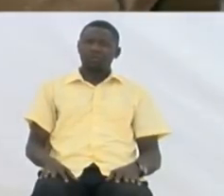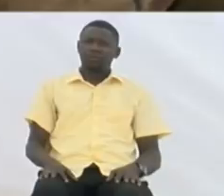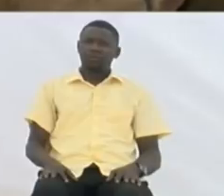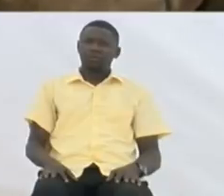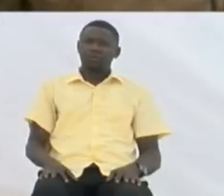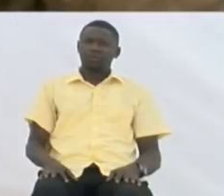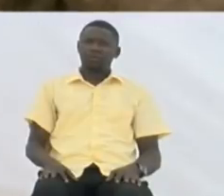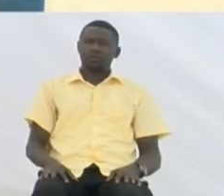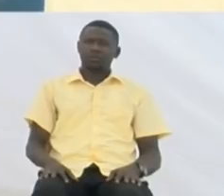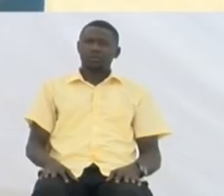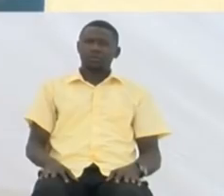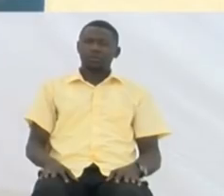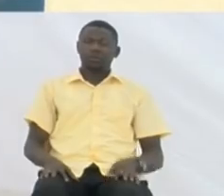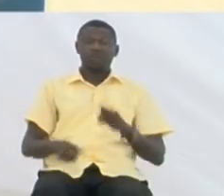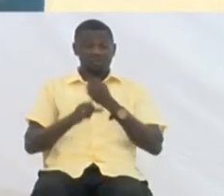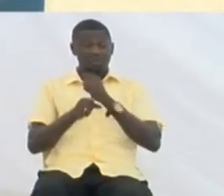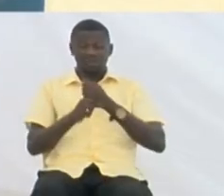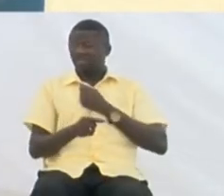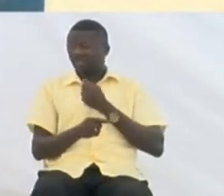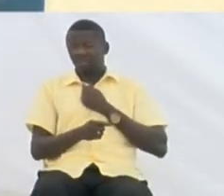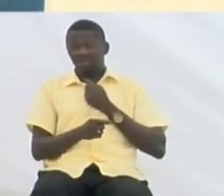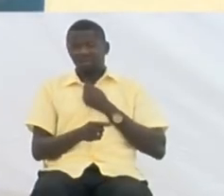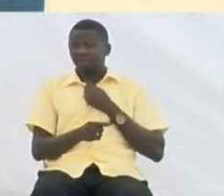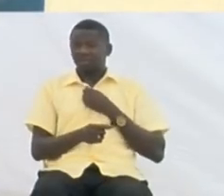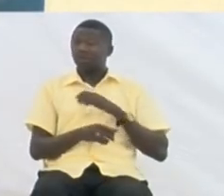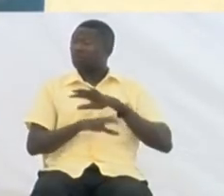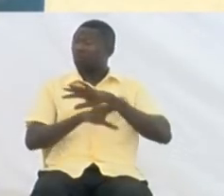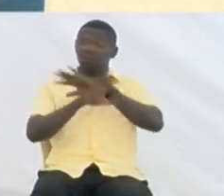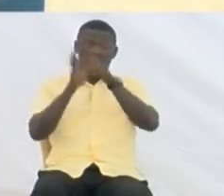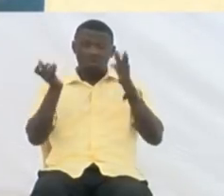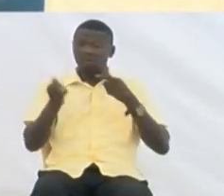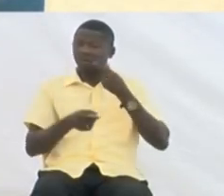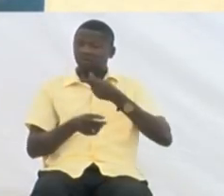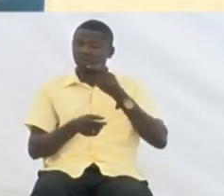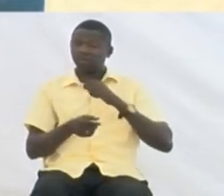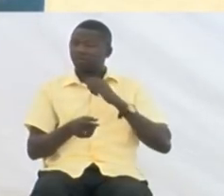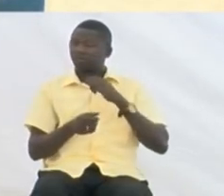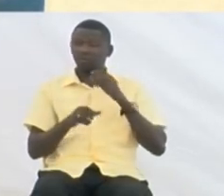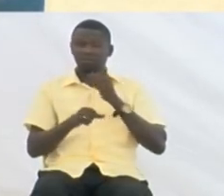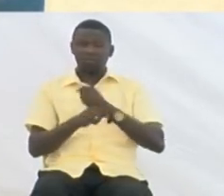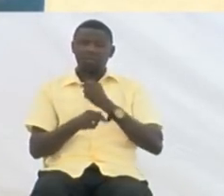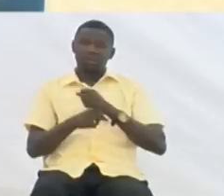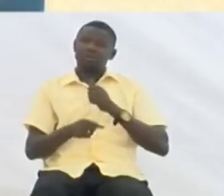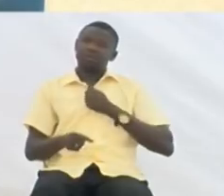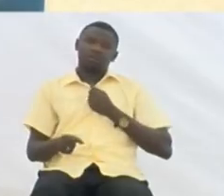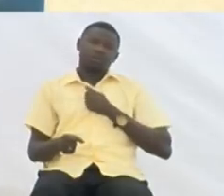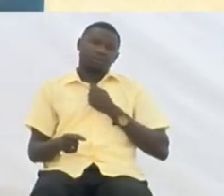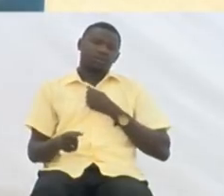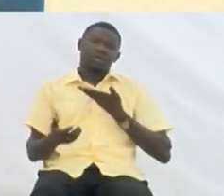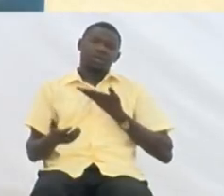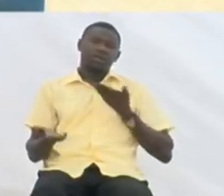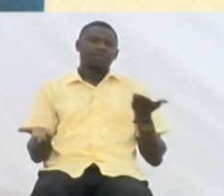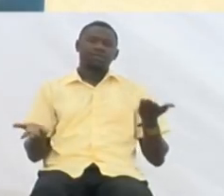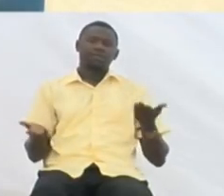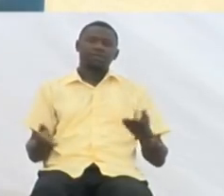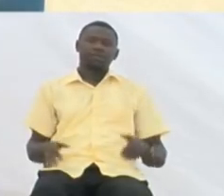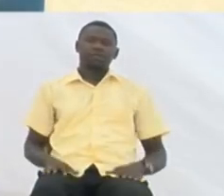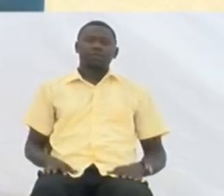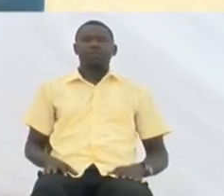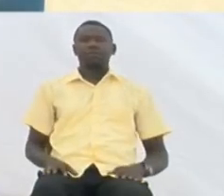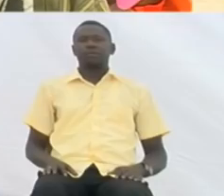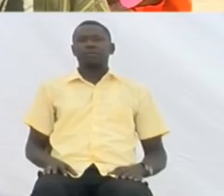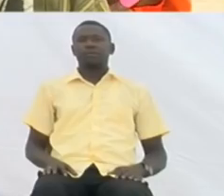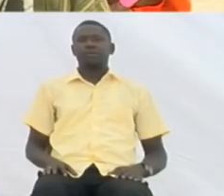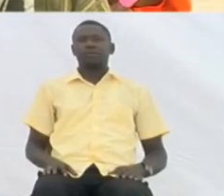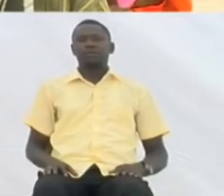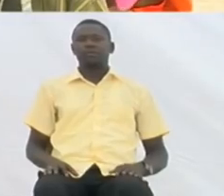silandile. I under silandami nga Jambur be silandala. Where I was scared, the whole of Jambur would be scared.